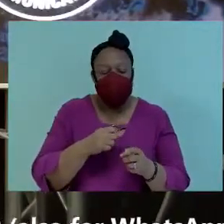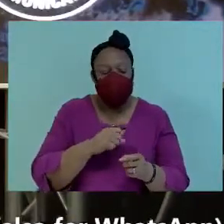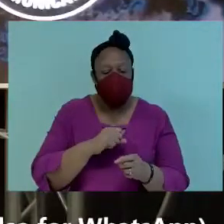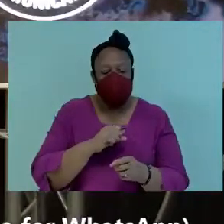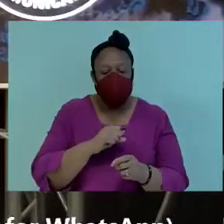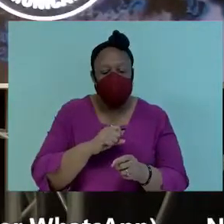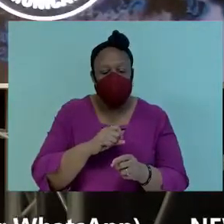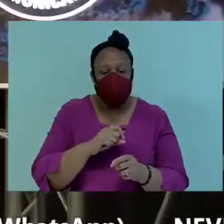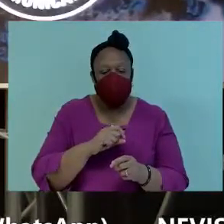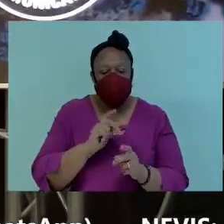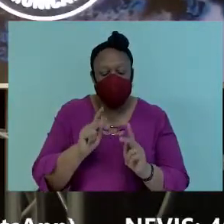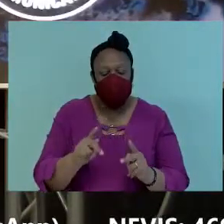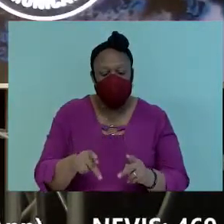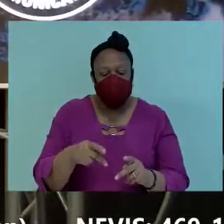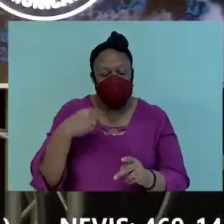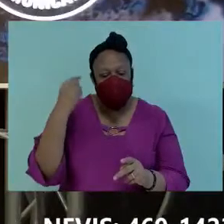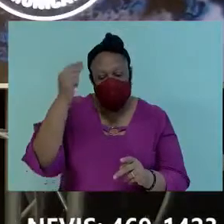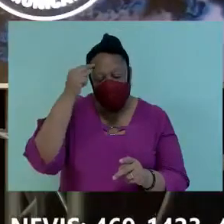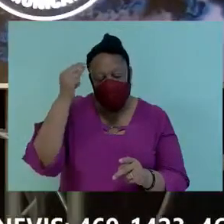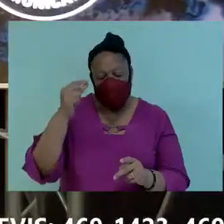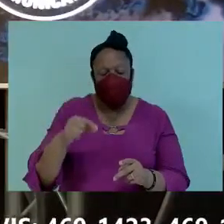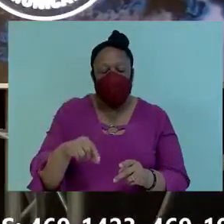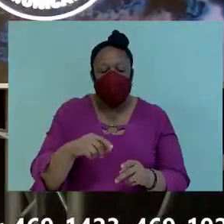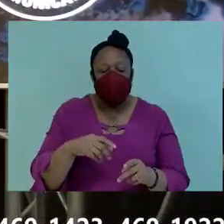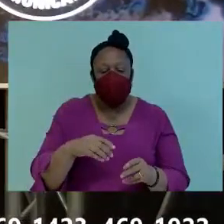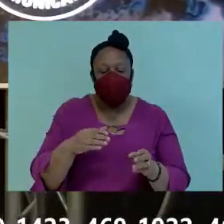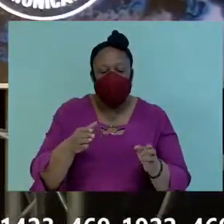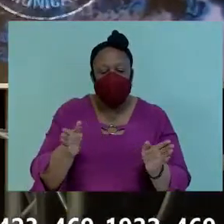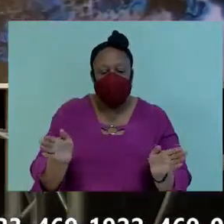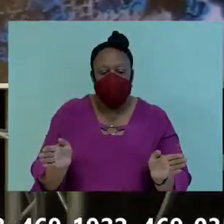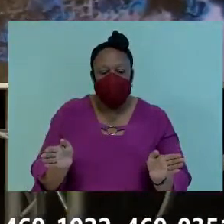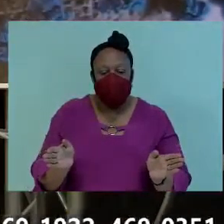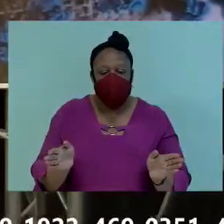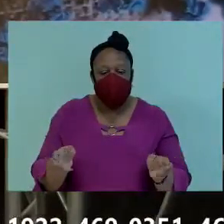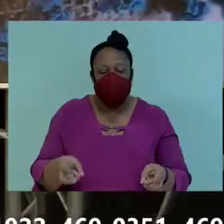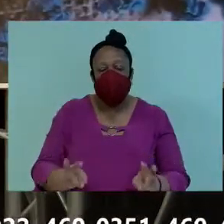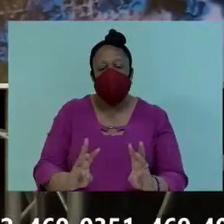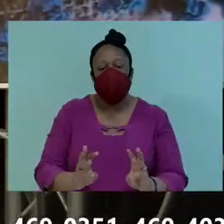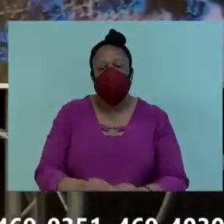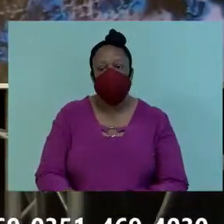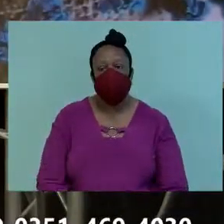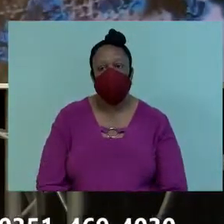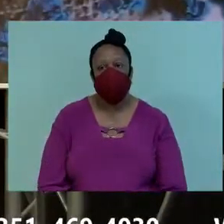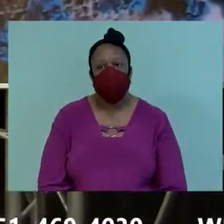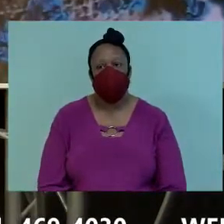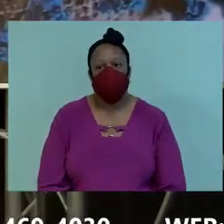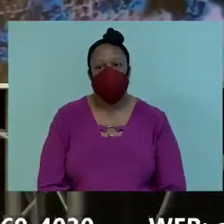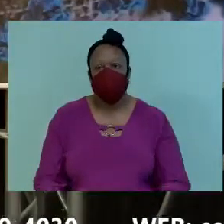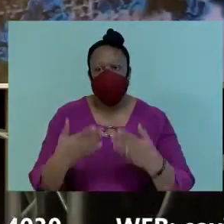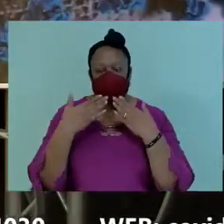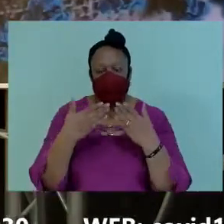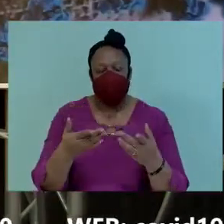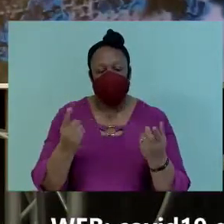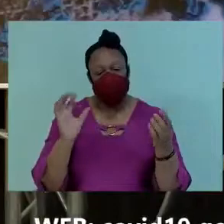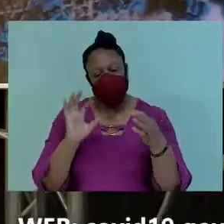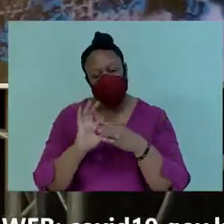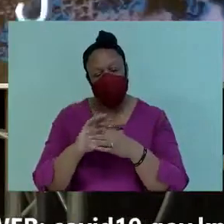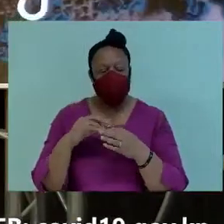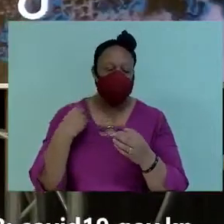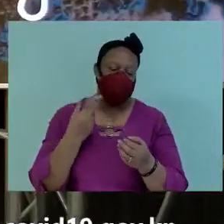all of government approach. So thanks again for tuning in,